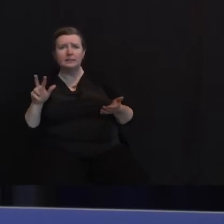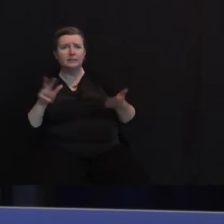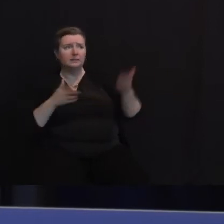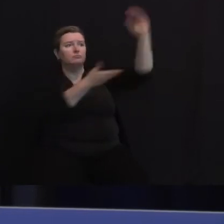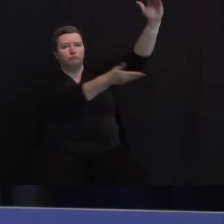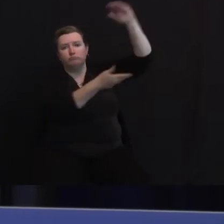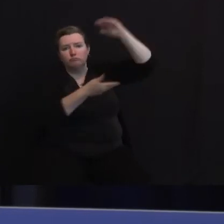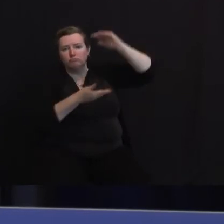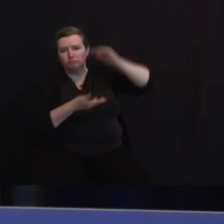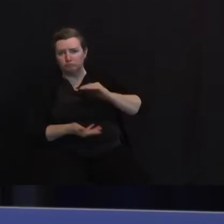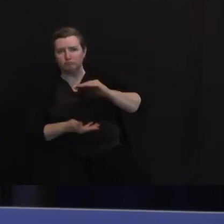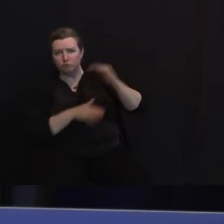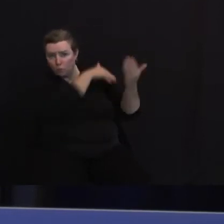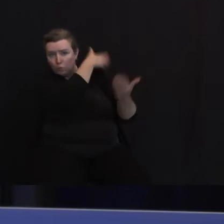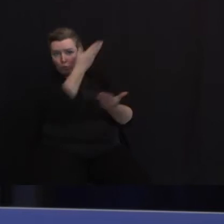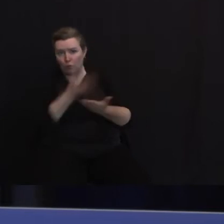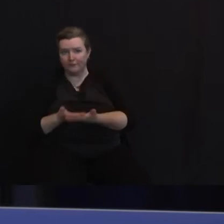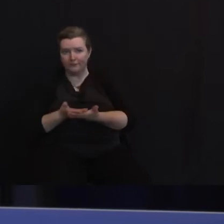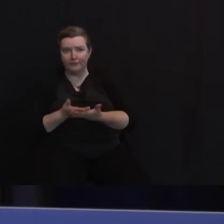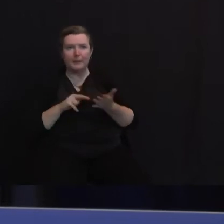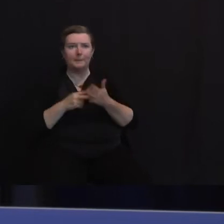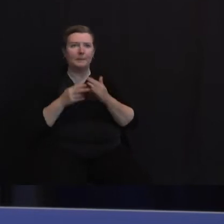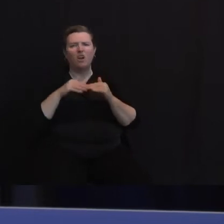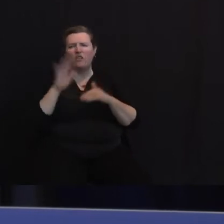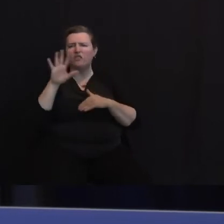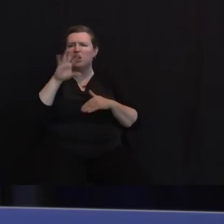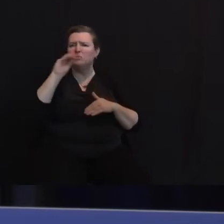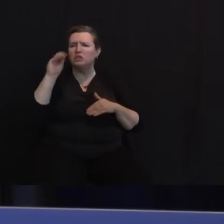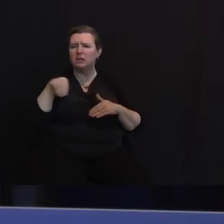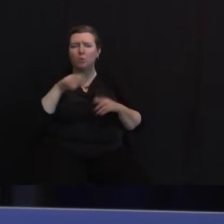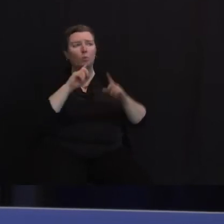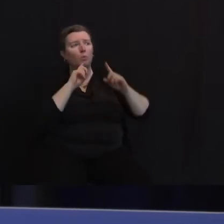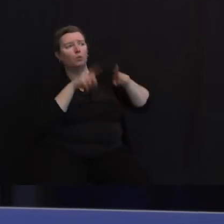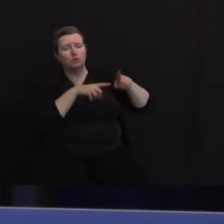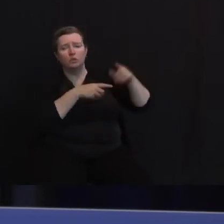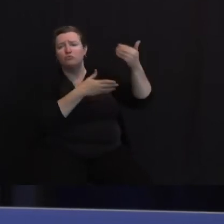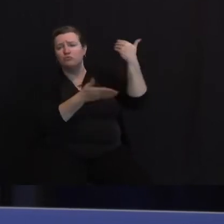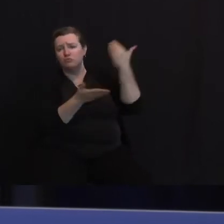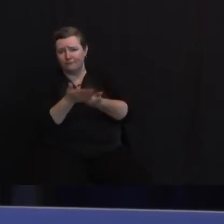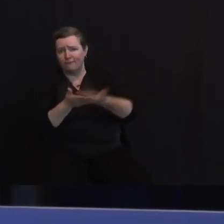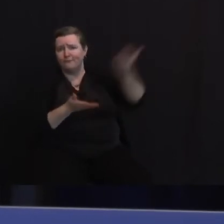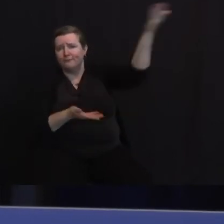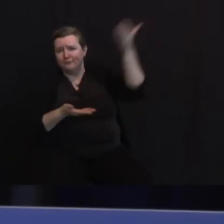50%. So it's a pretty high number overall.